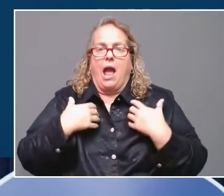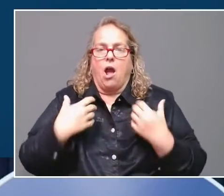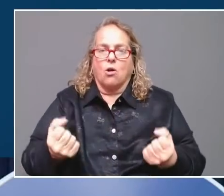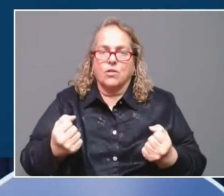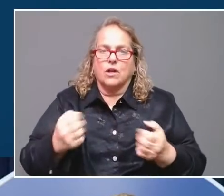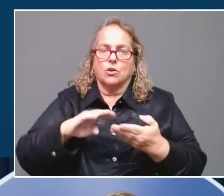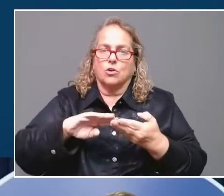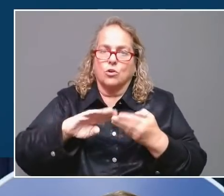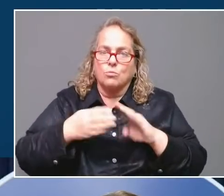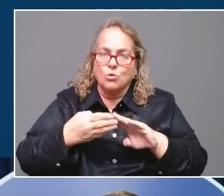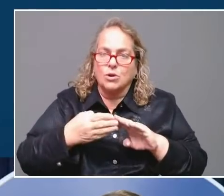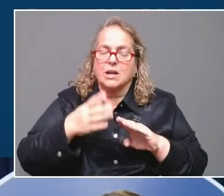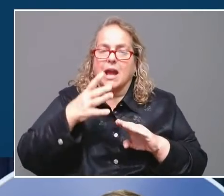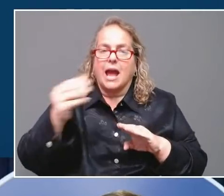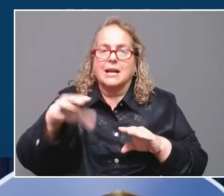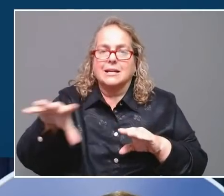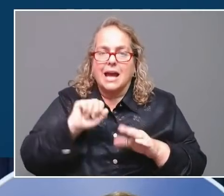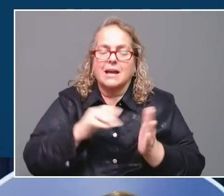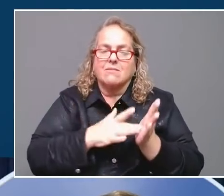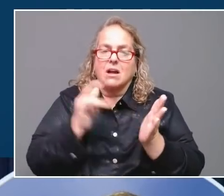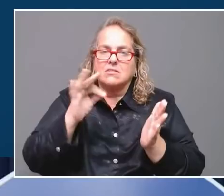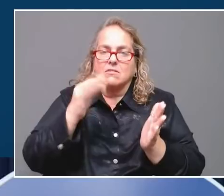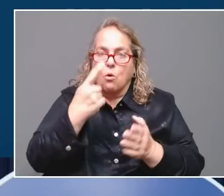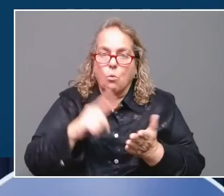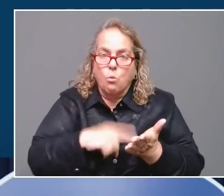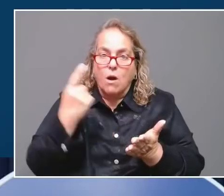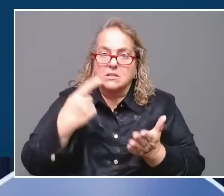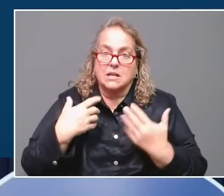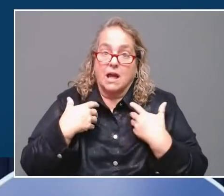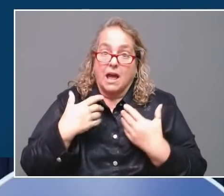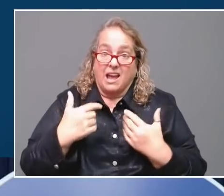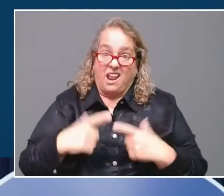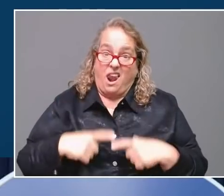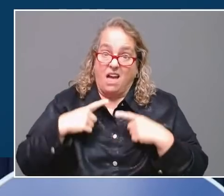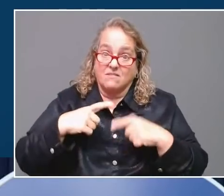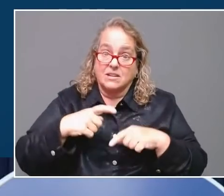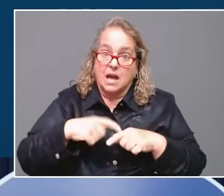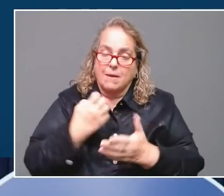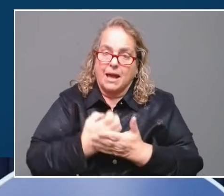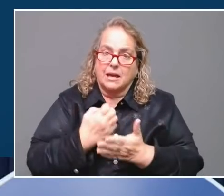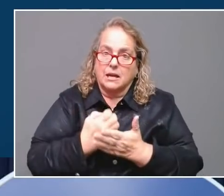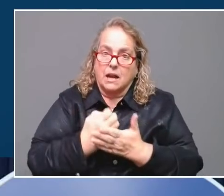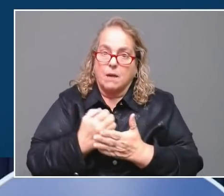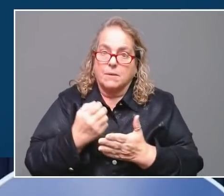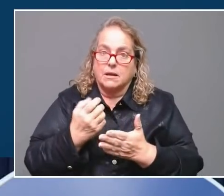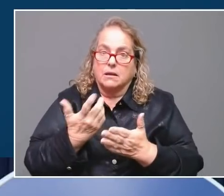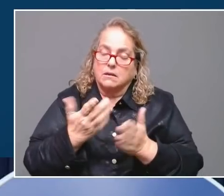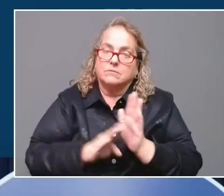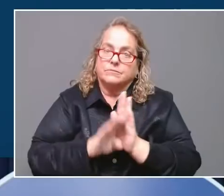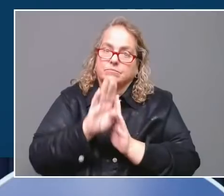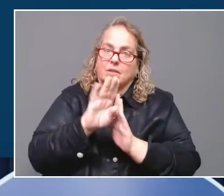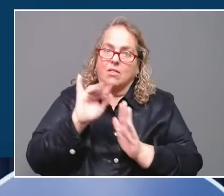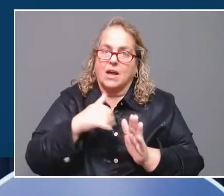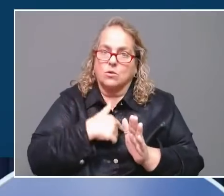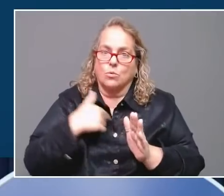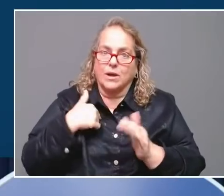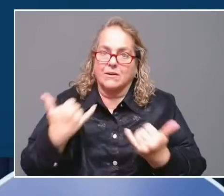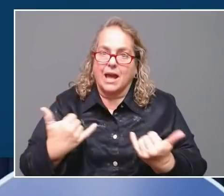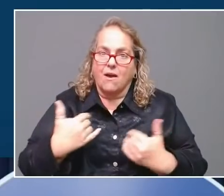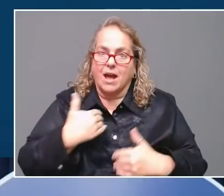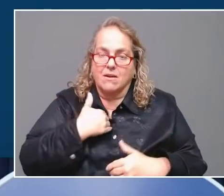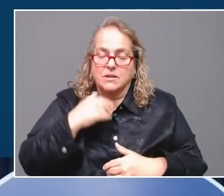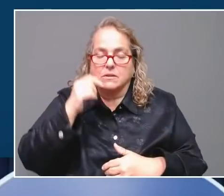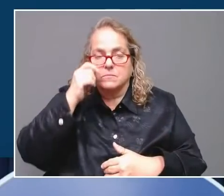a once-in-a-lifetime economic role and momentum that we are on. Through the Kentucky Rural Hospital